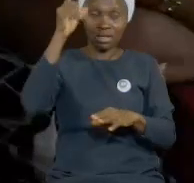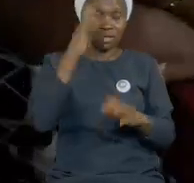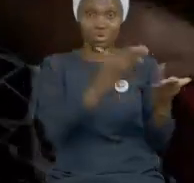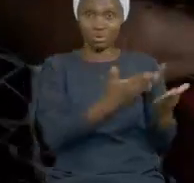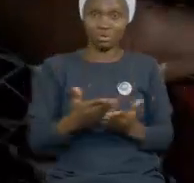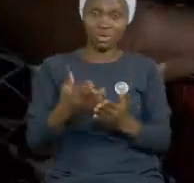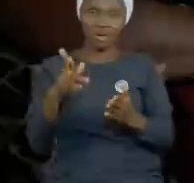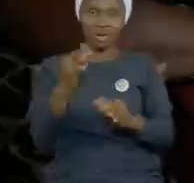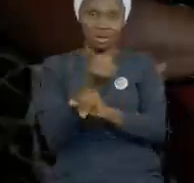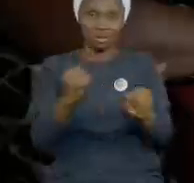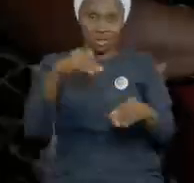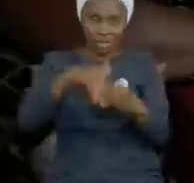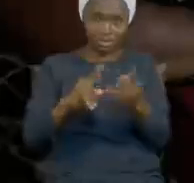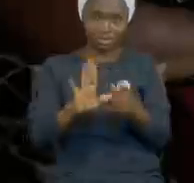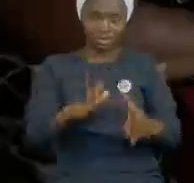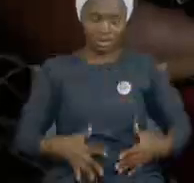Jesus' name.